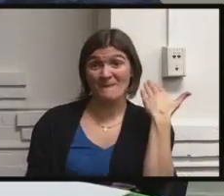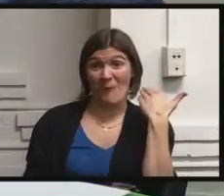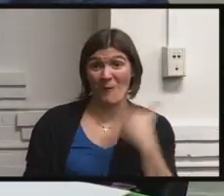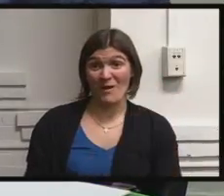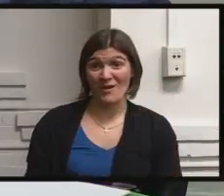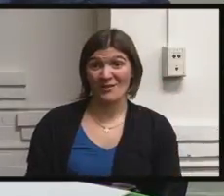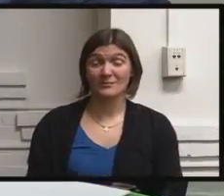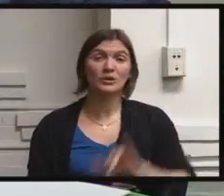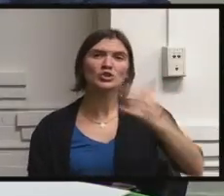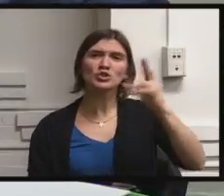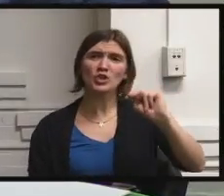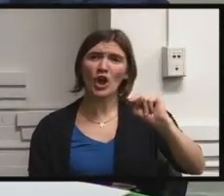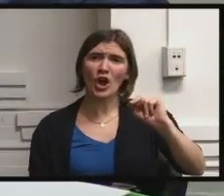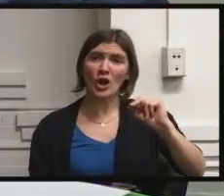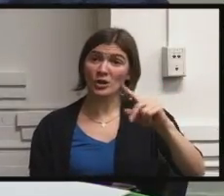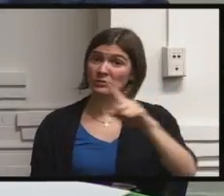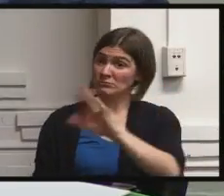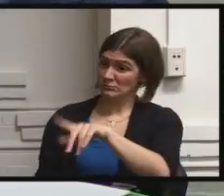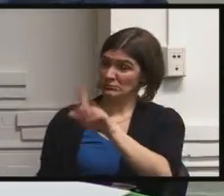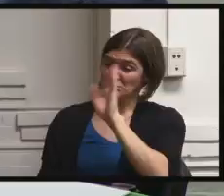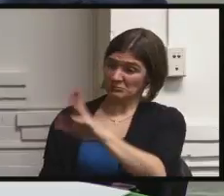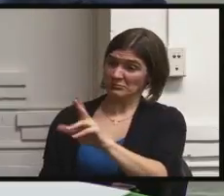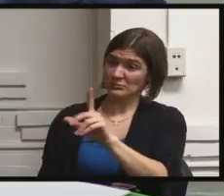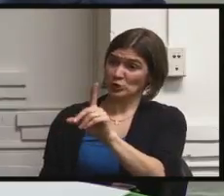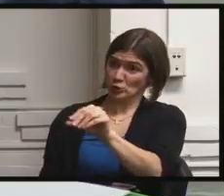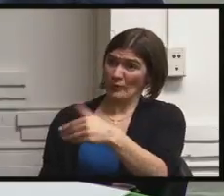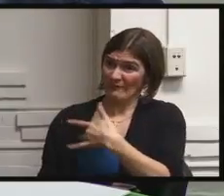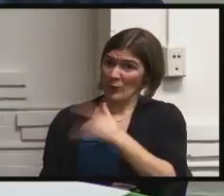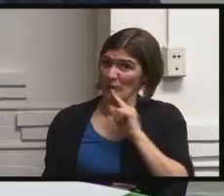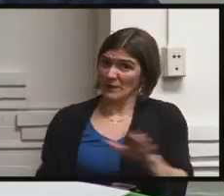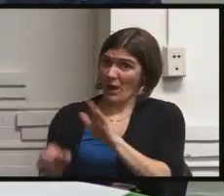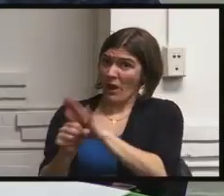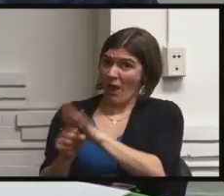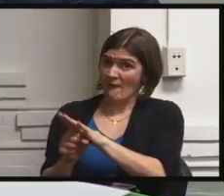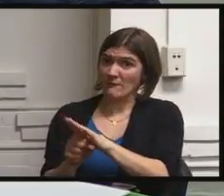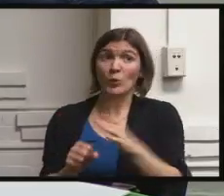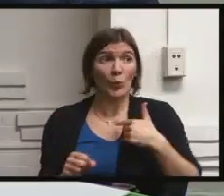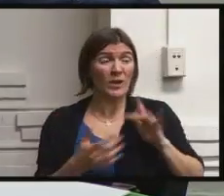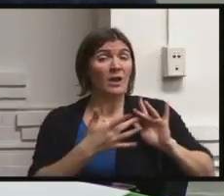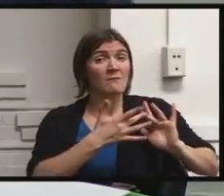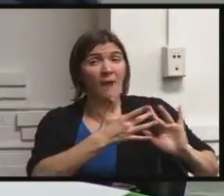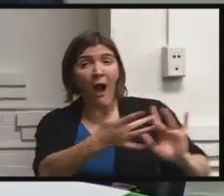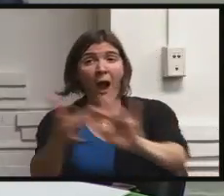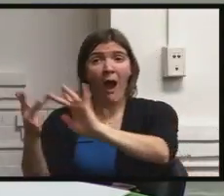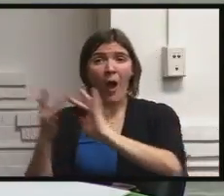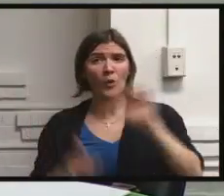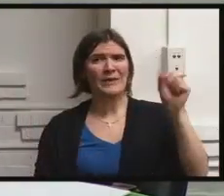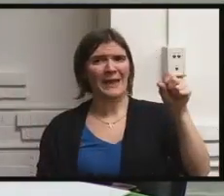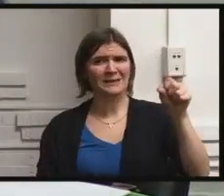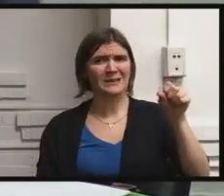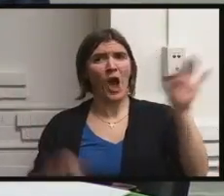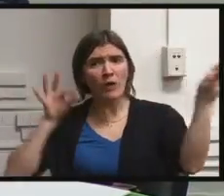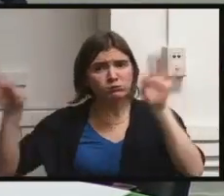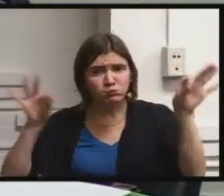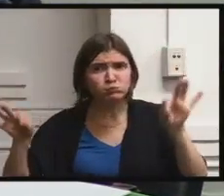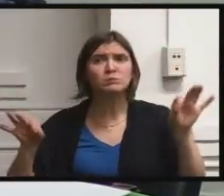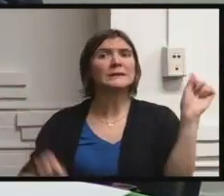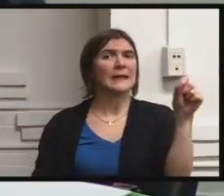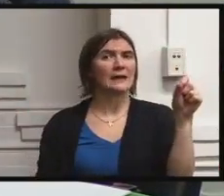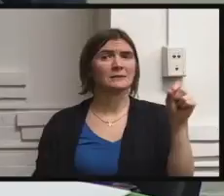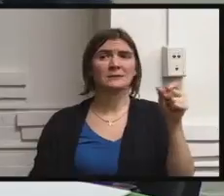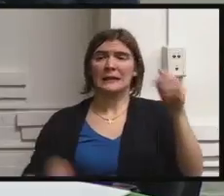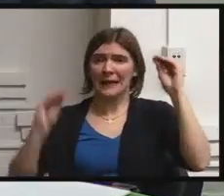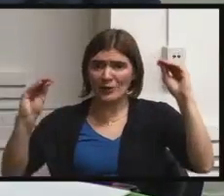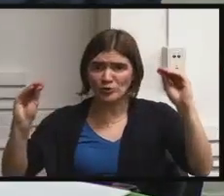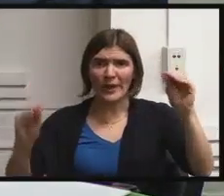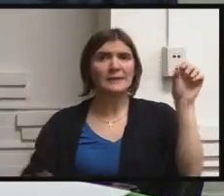Well, do you think we've done enough? We've done enough outreach. Okay. And so